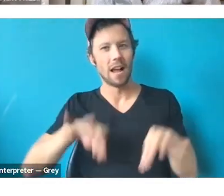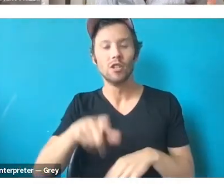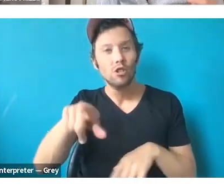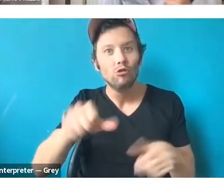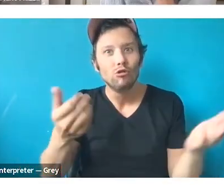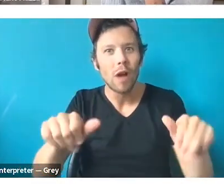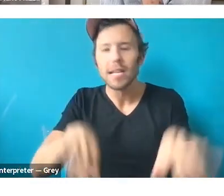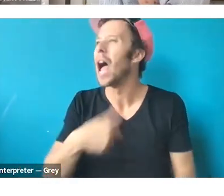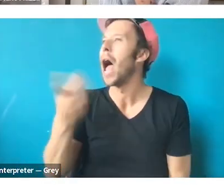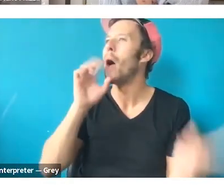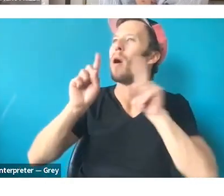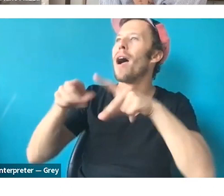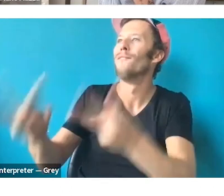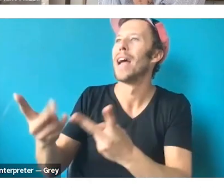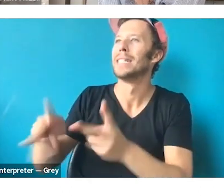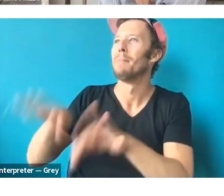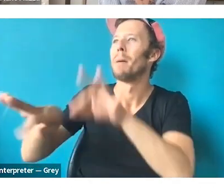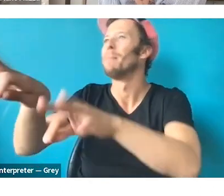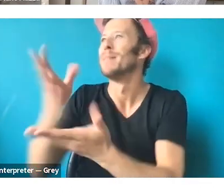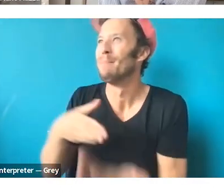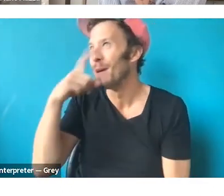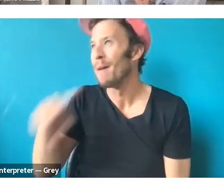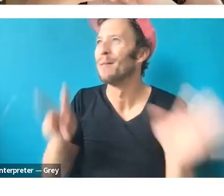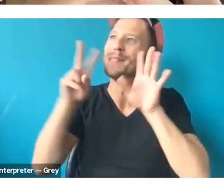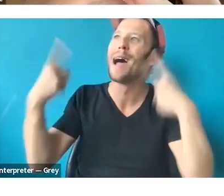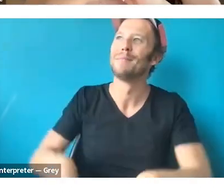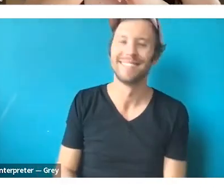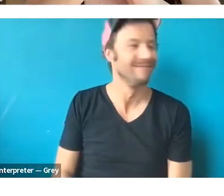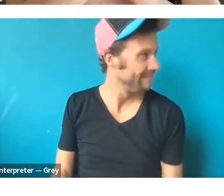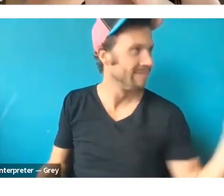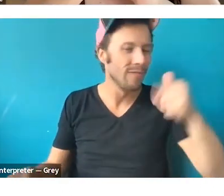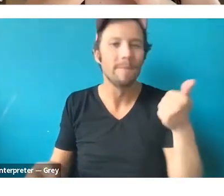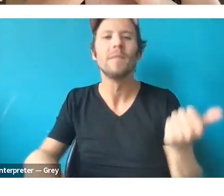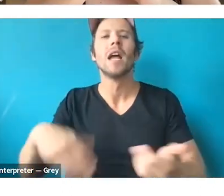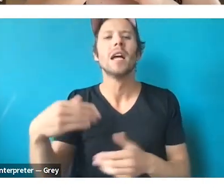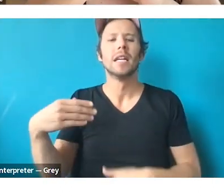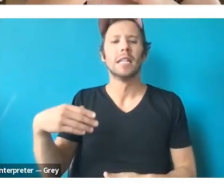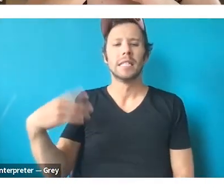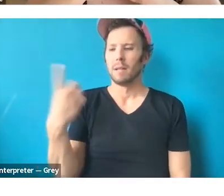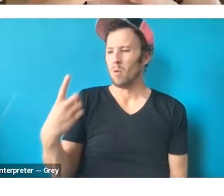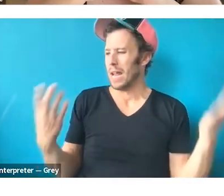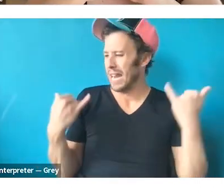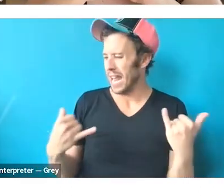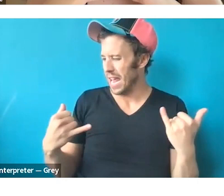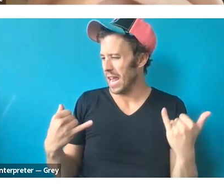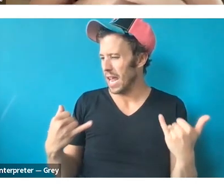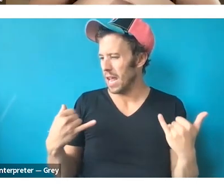grab some. We'll see what can happen. That's the next step. Yes, someone is asking about cochineal. It's